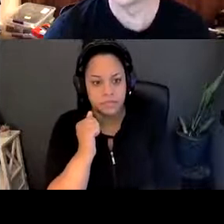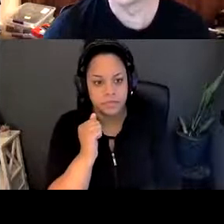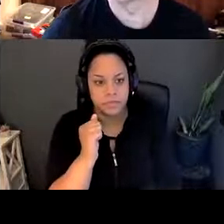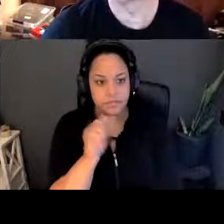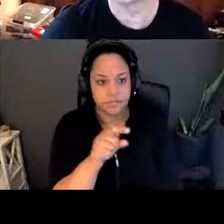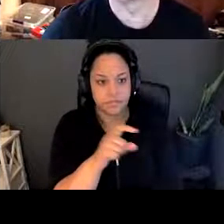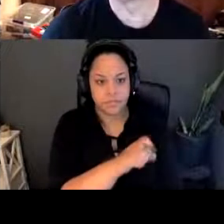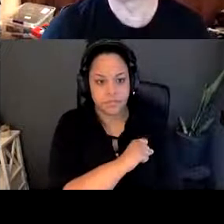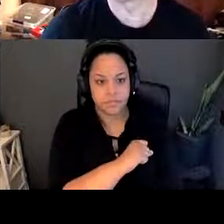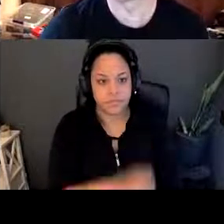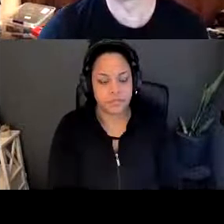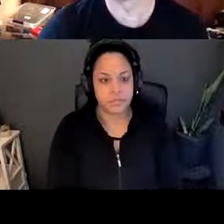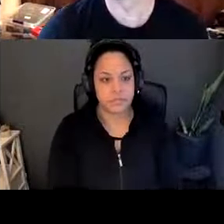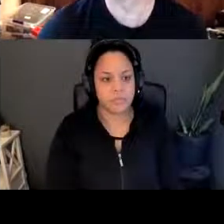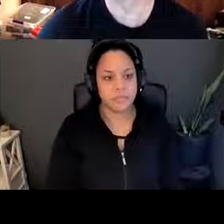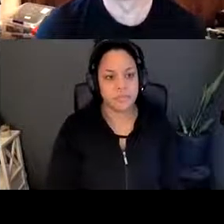wandering? So,